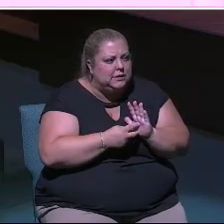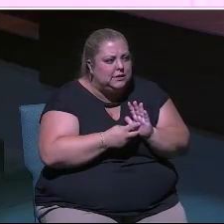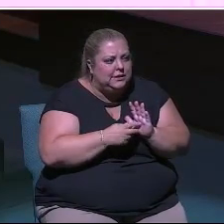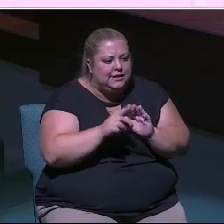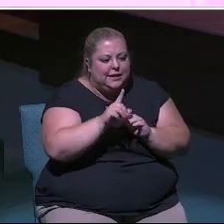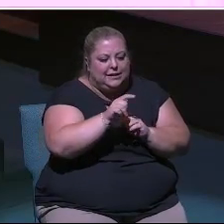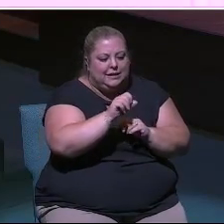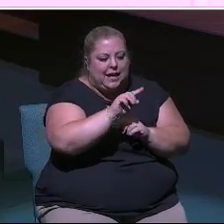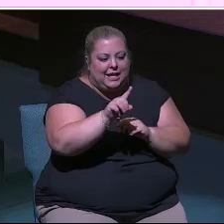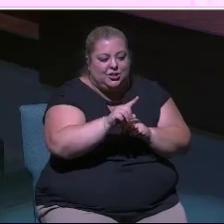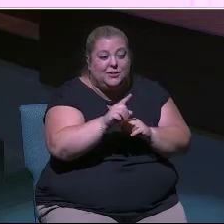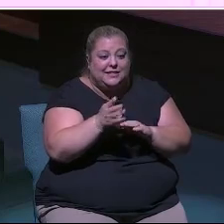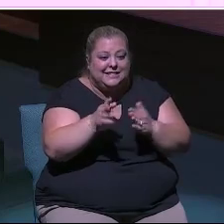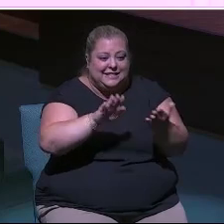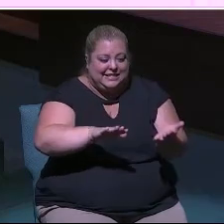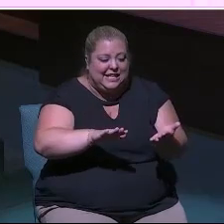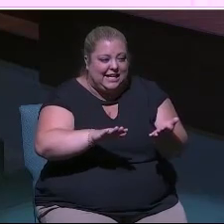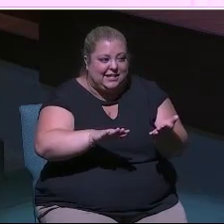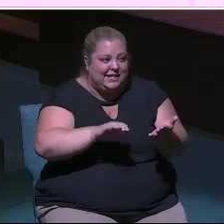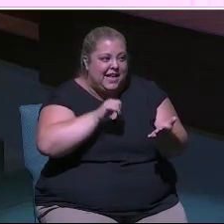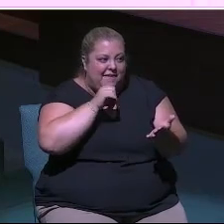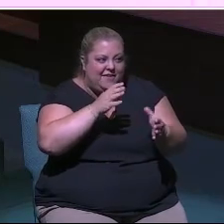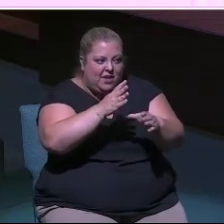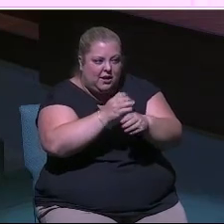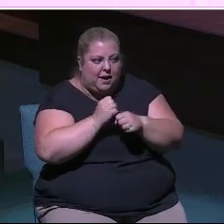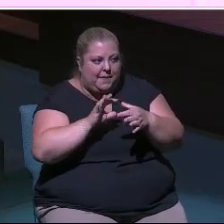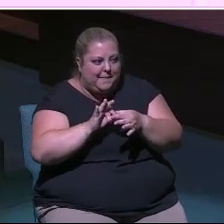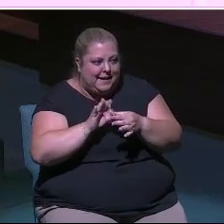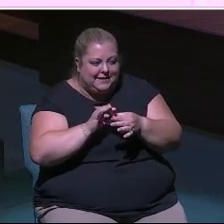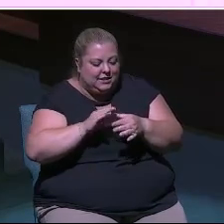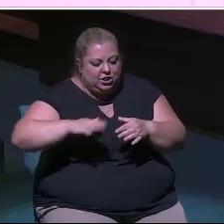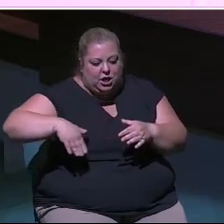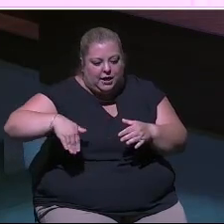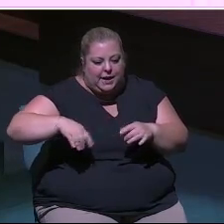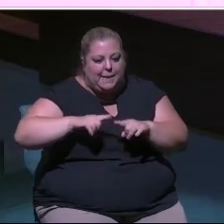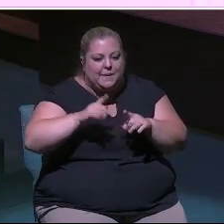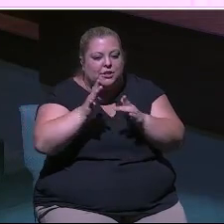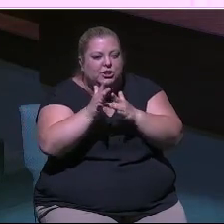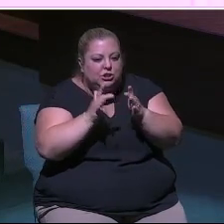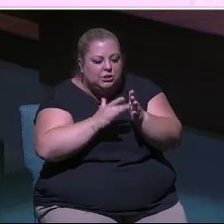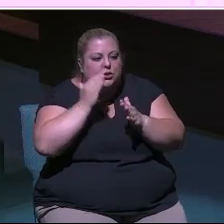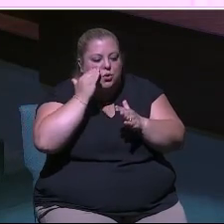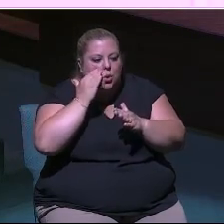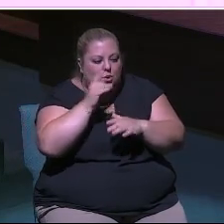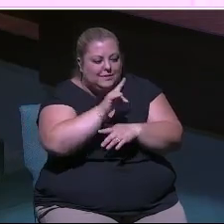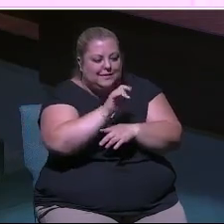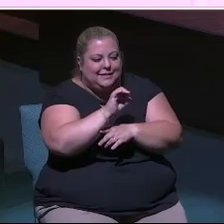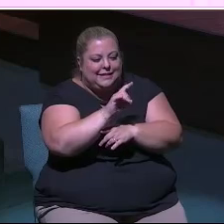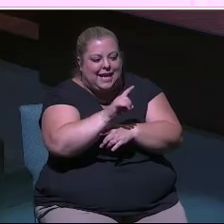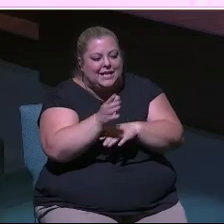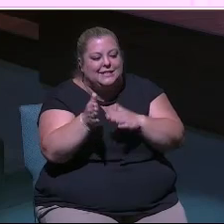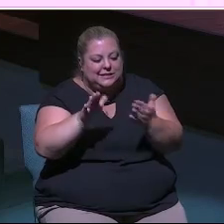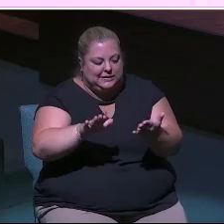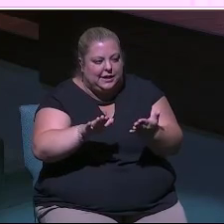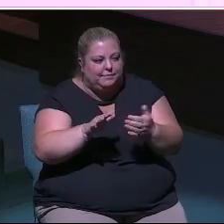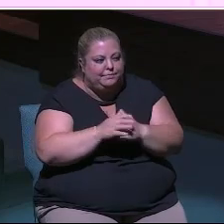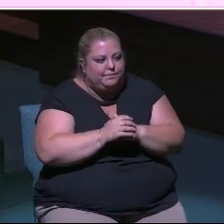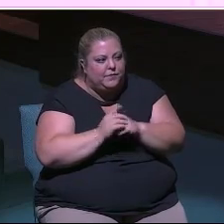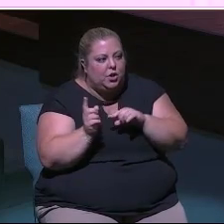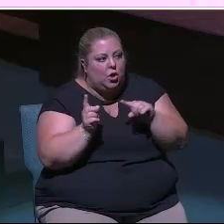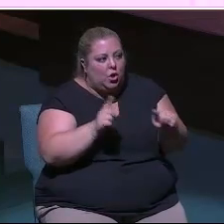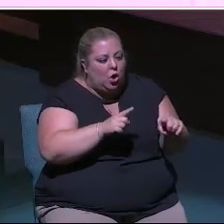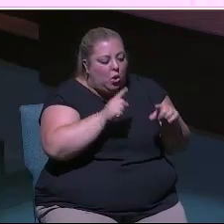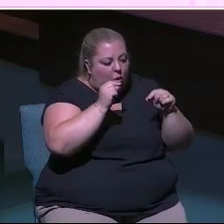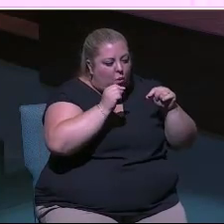Lazarus is dead. He hadn't even got the message yet, but he knows that Lazarus is dead. But I go that I may awake him out of